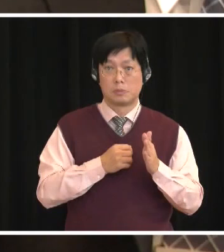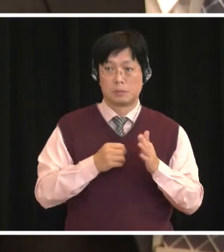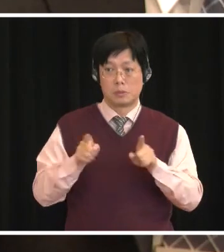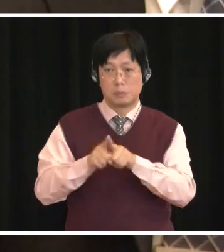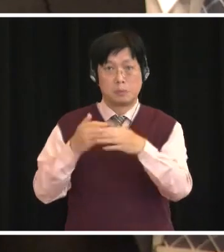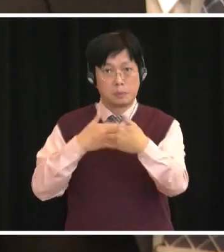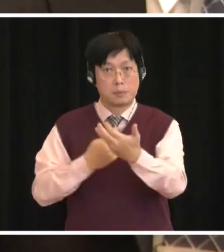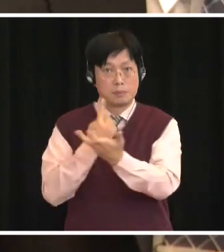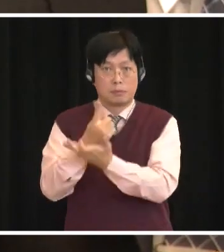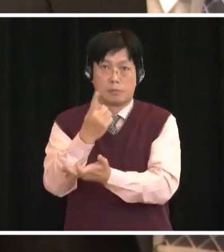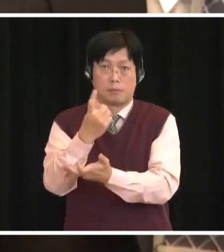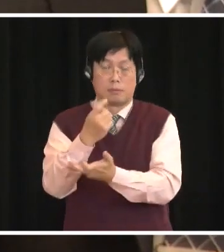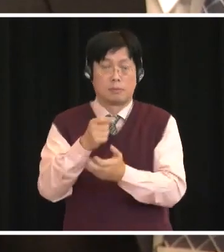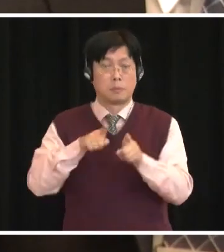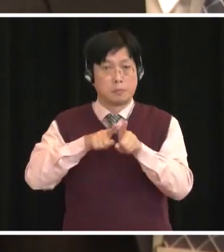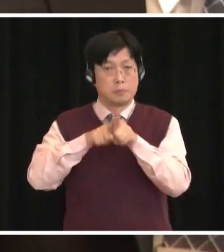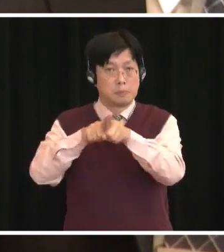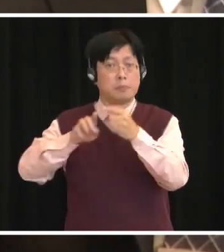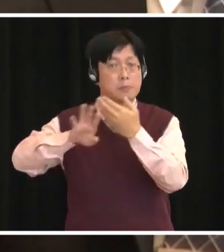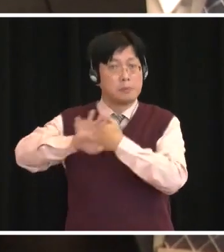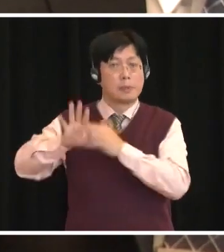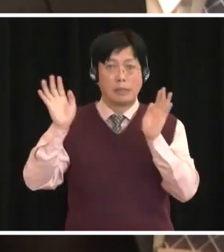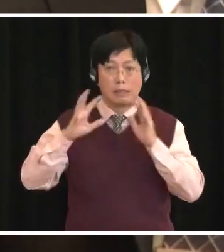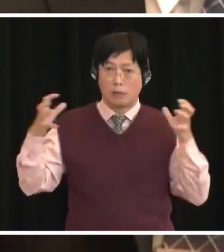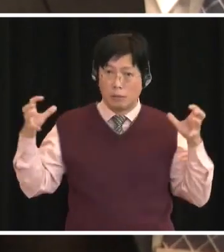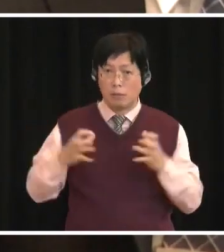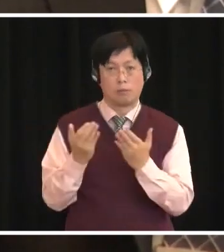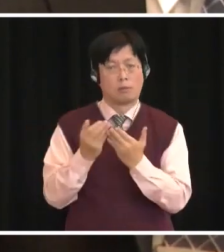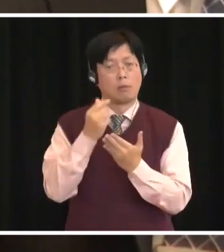child, because they